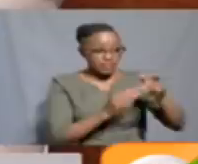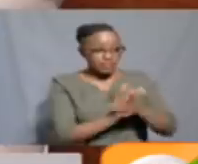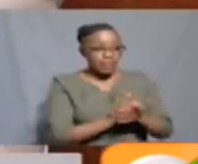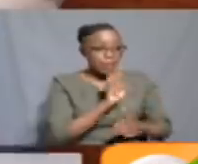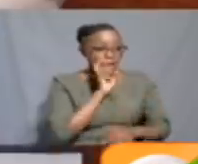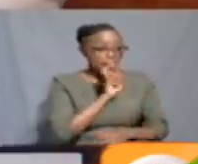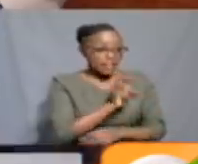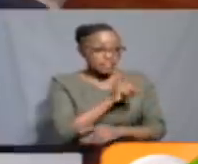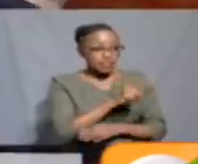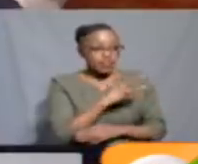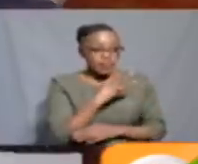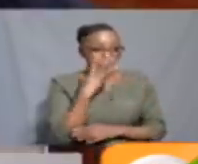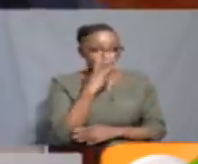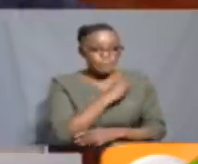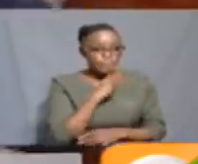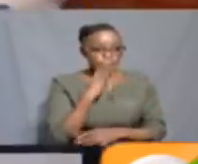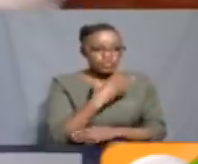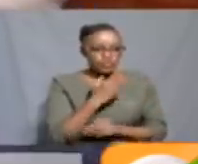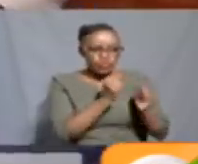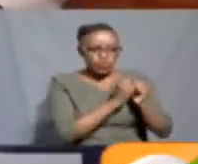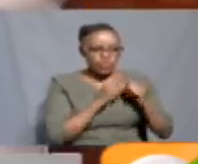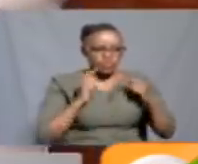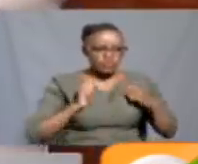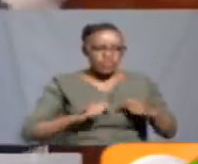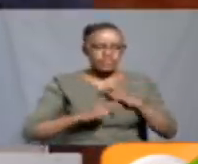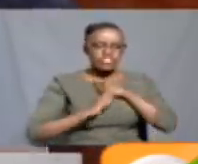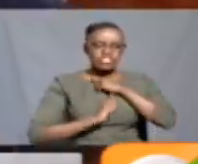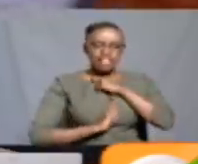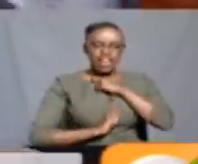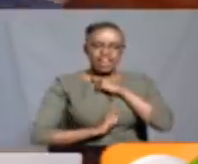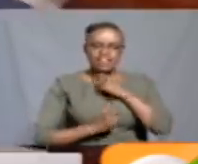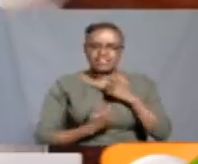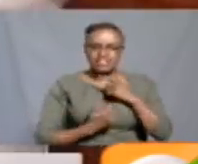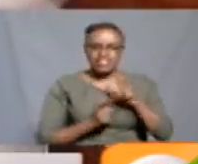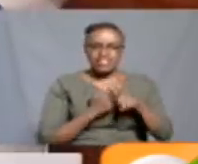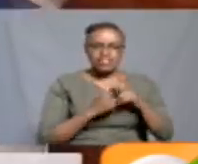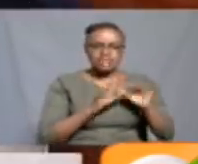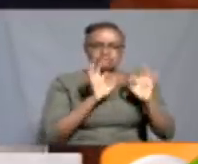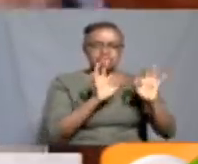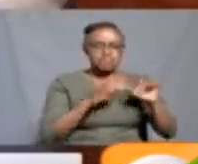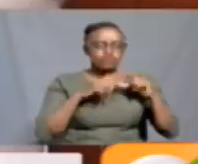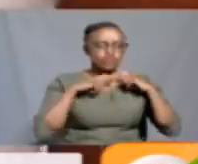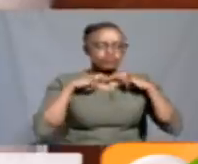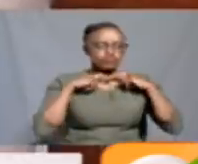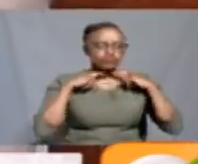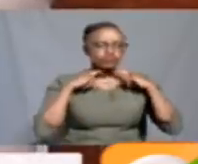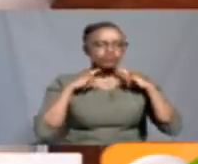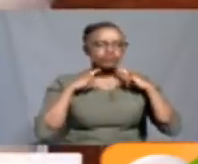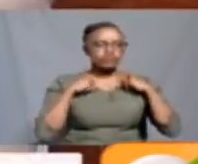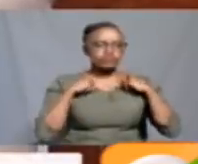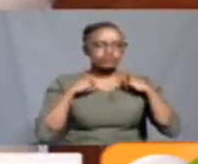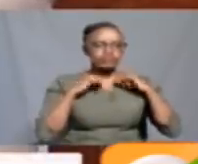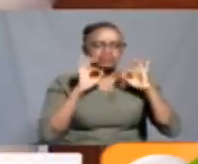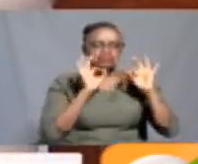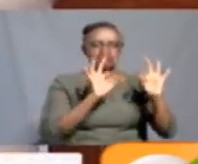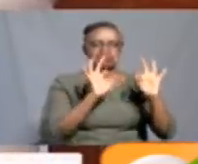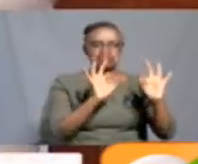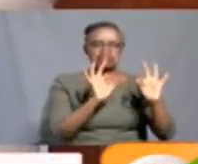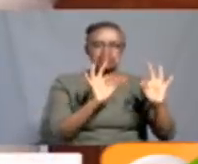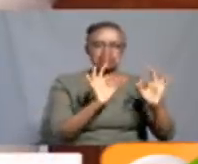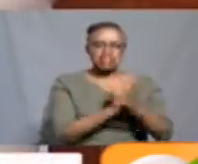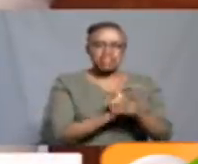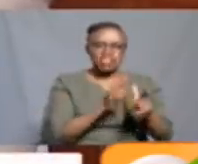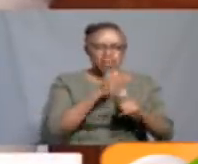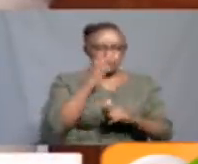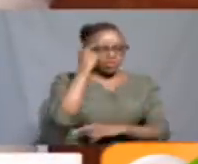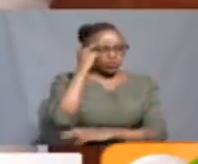I saw him beautiful in a black tie and wonderful bow tie, yeah, and whatnot. Yeah. And I